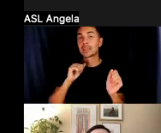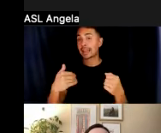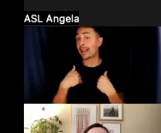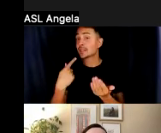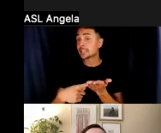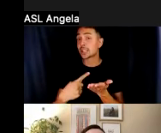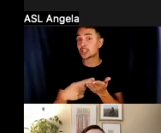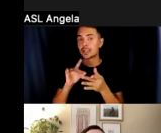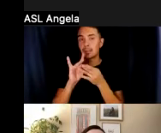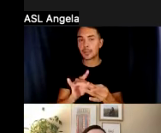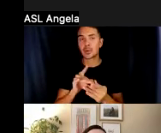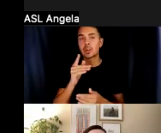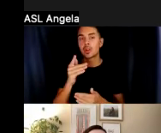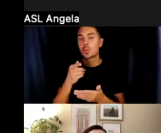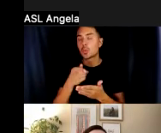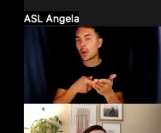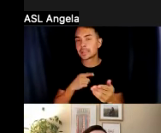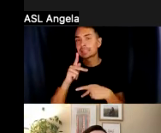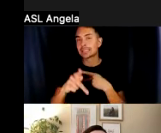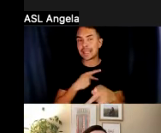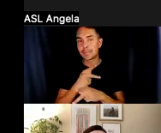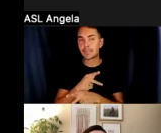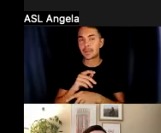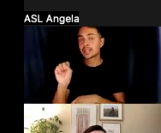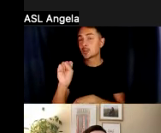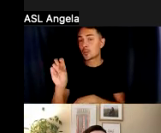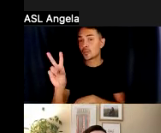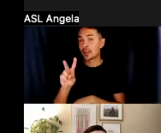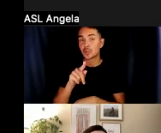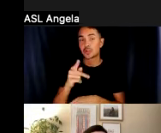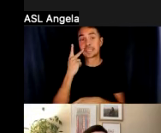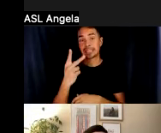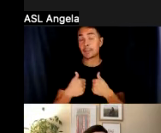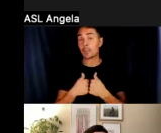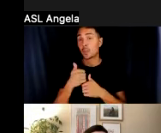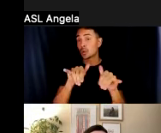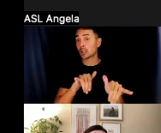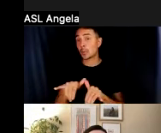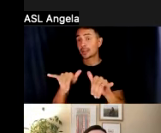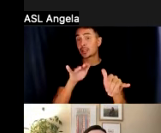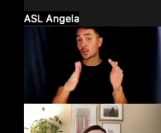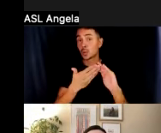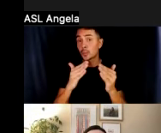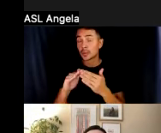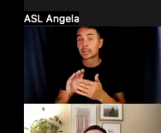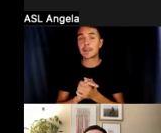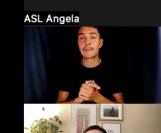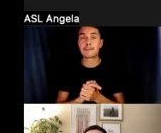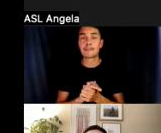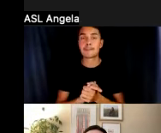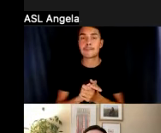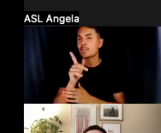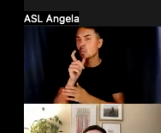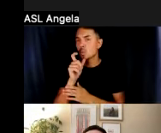discussion about what type of sexual violence you're seeing most commonly in your community. Who